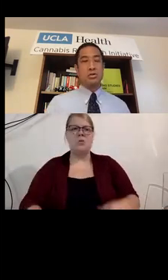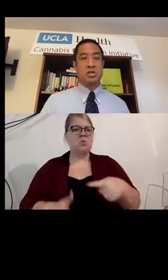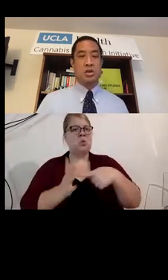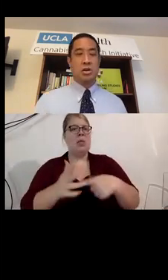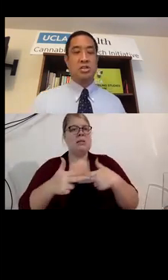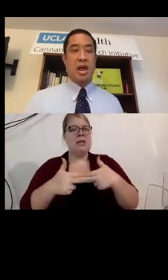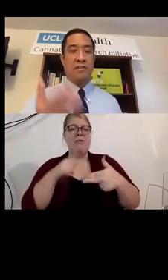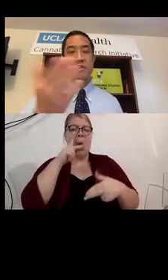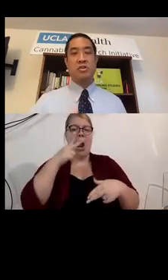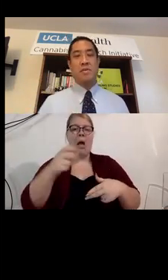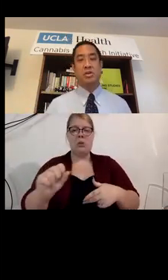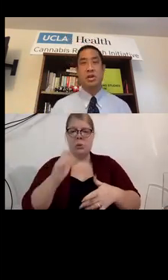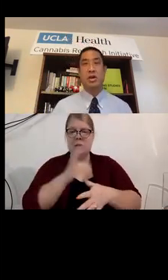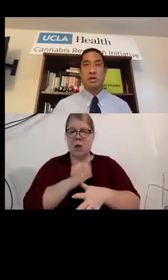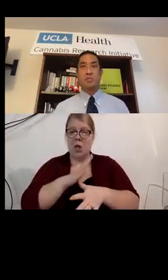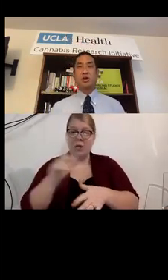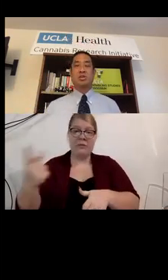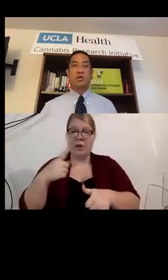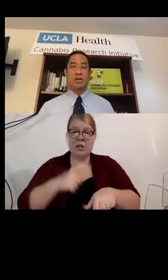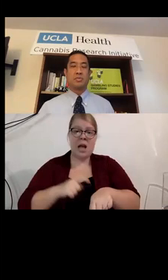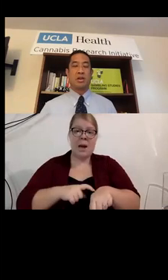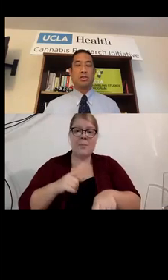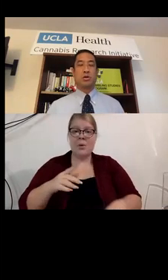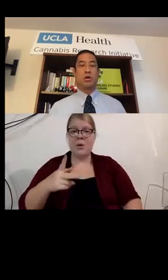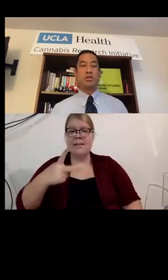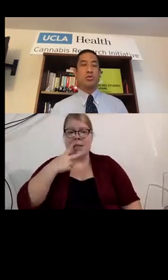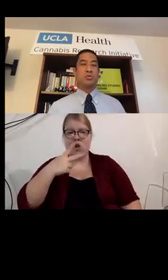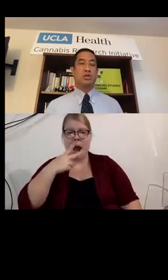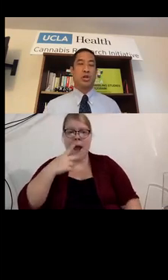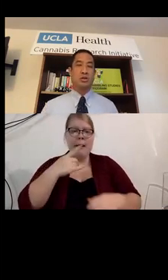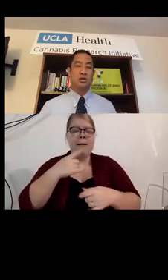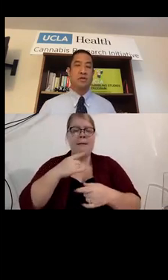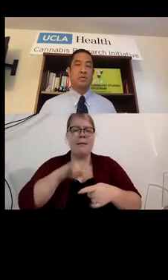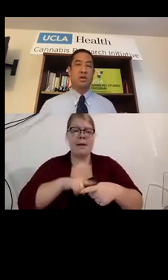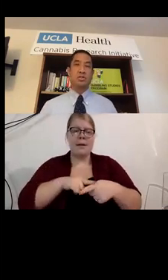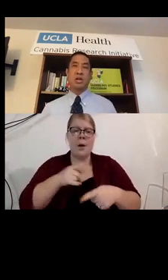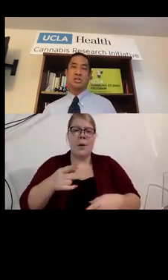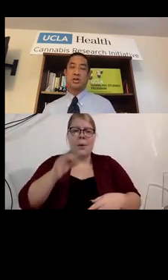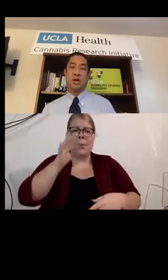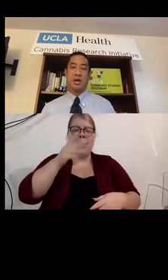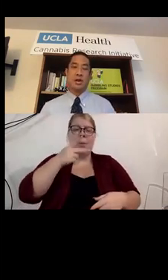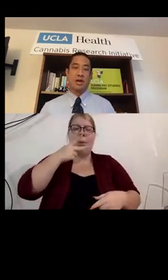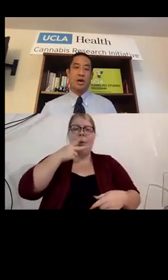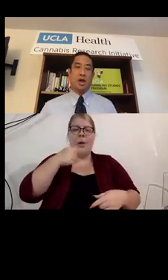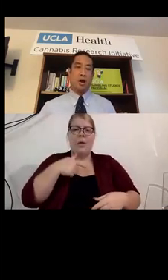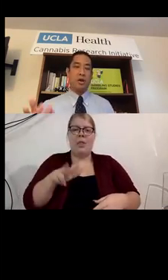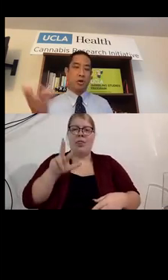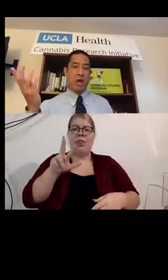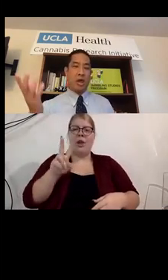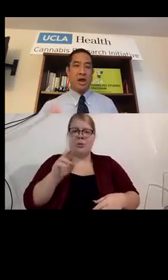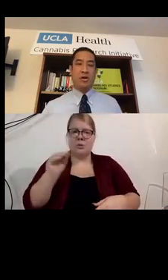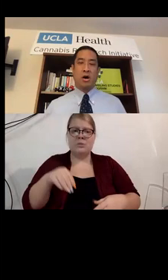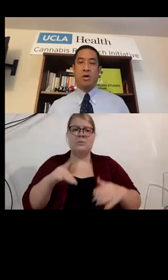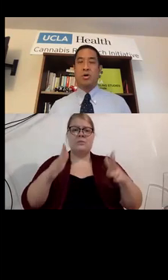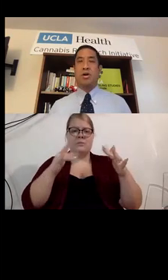high school senior and you say, hey, the very first time you smoke a cigarette, there's about a 32% chance you're going to develop an addiction to that cigarette. Heroin,